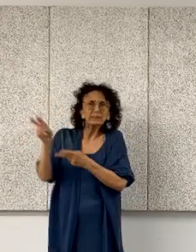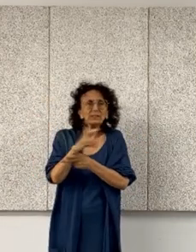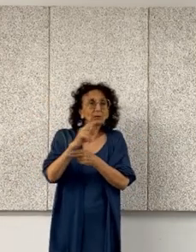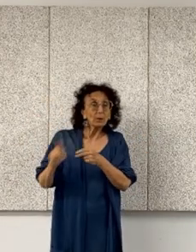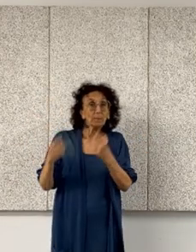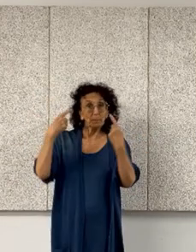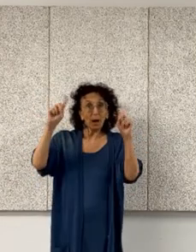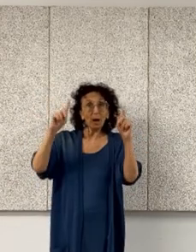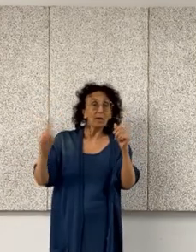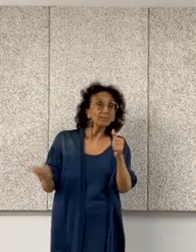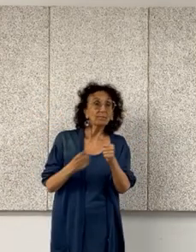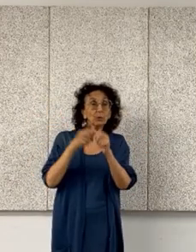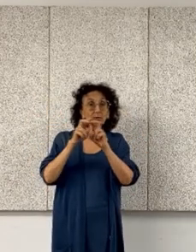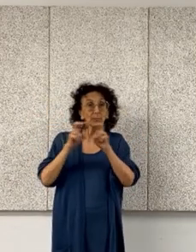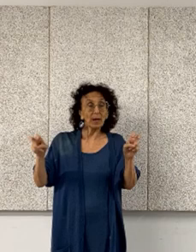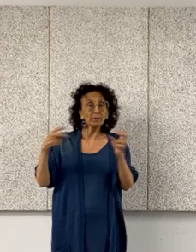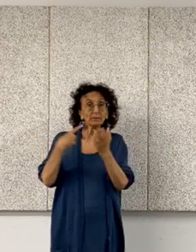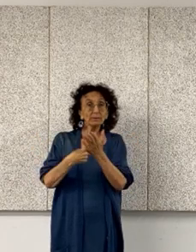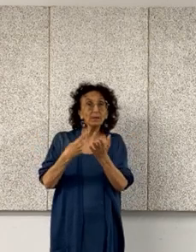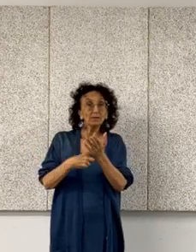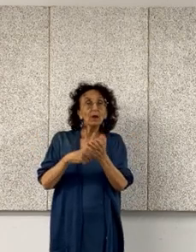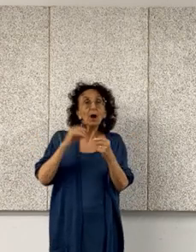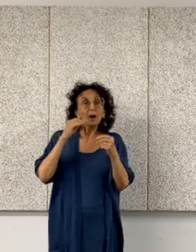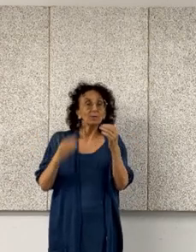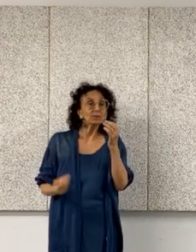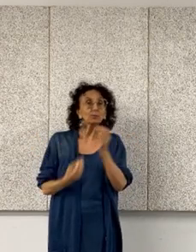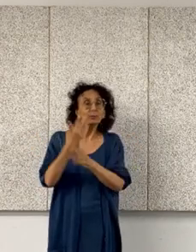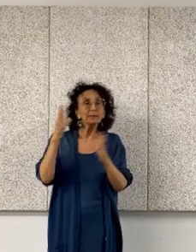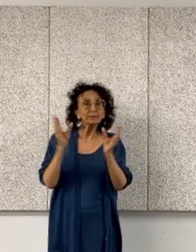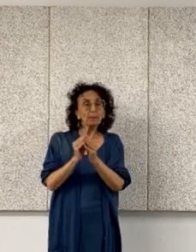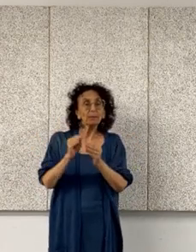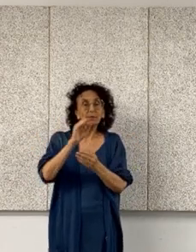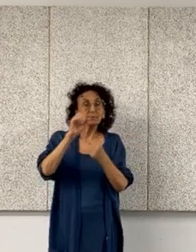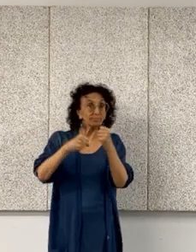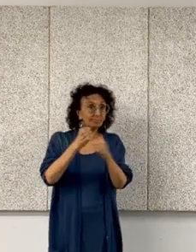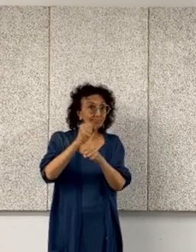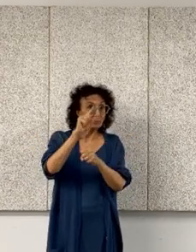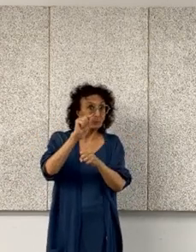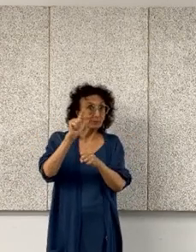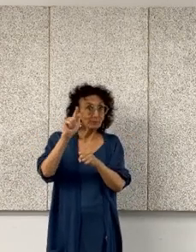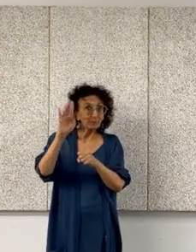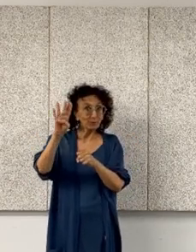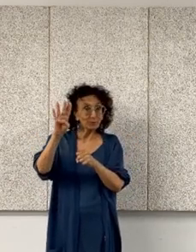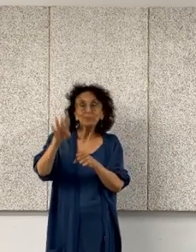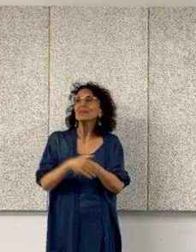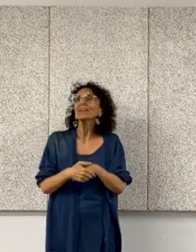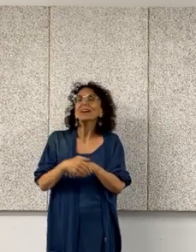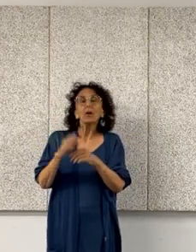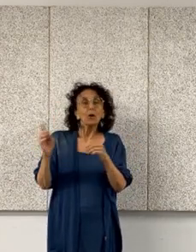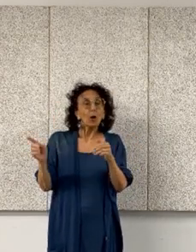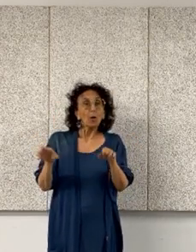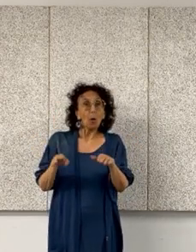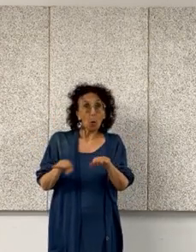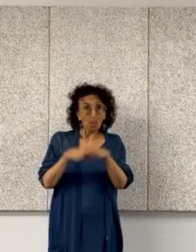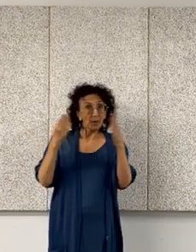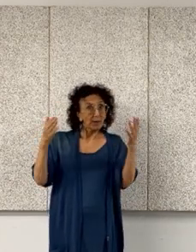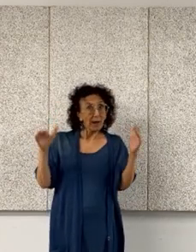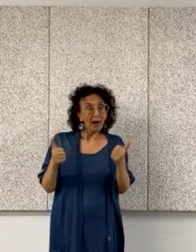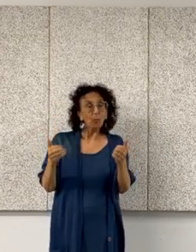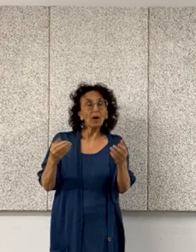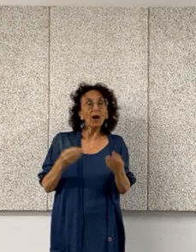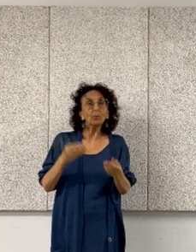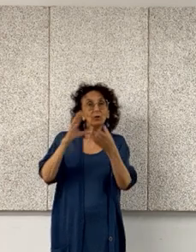of ART New York's 2024 Spring Summit. And before I begin, I'm gonna read a brief